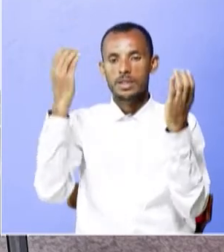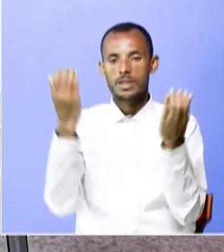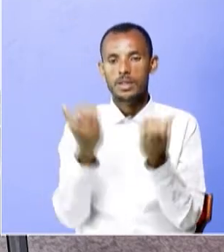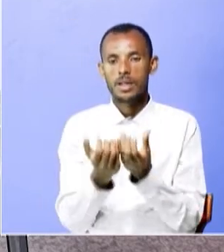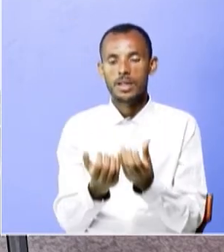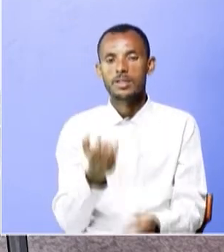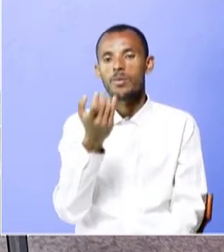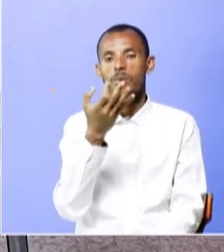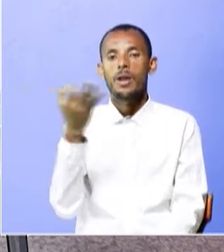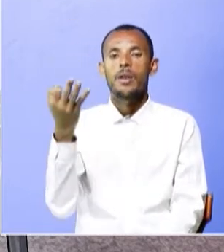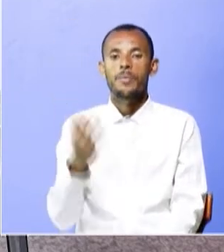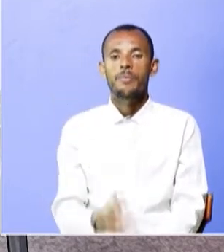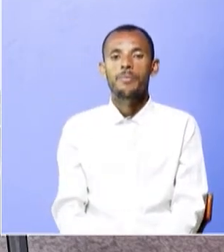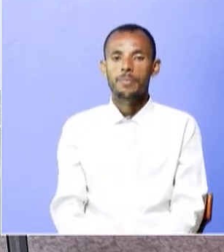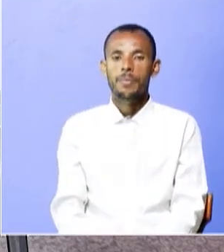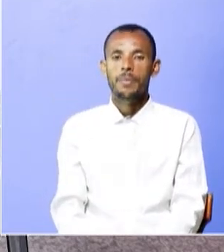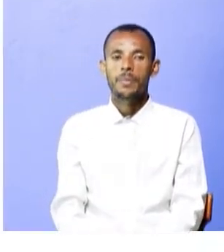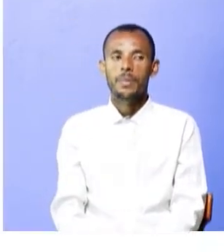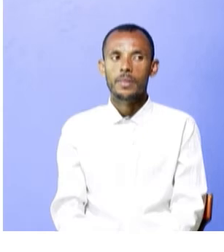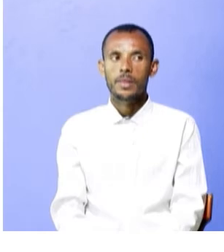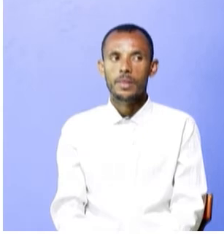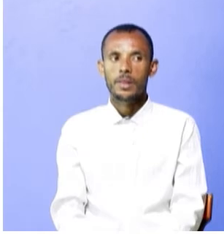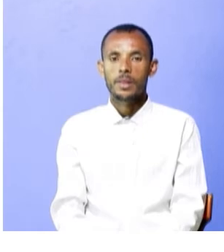Well, in cylinder,